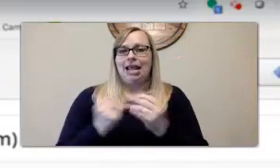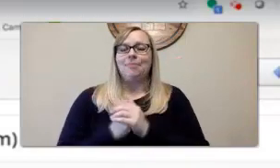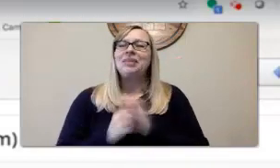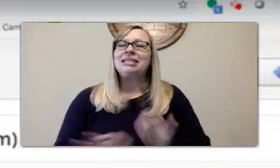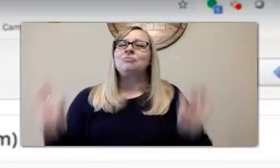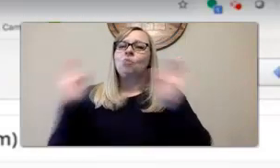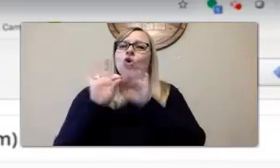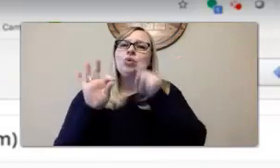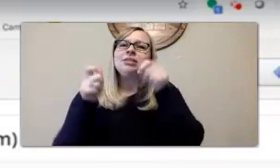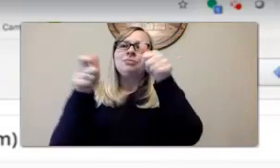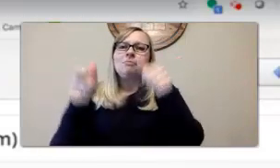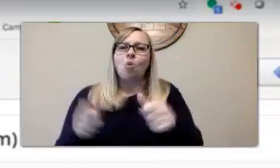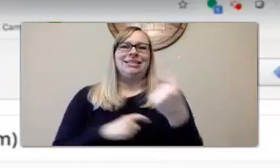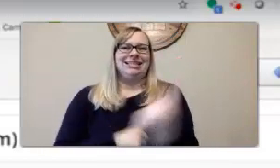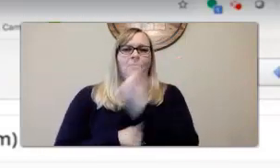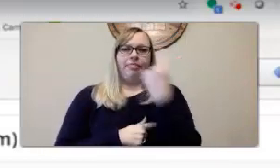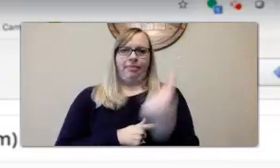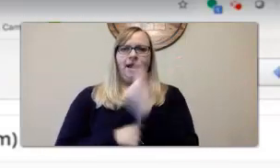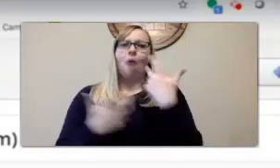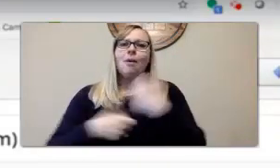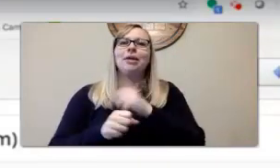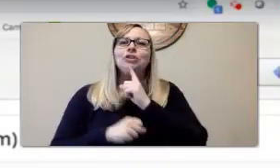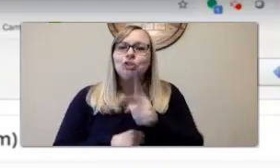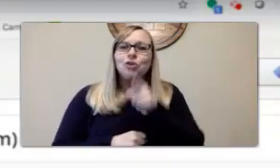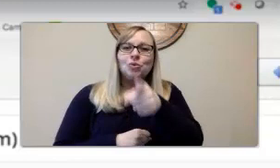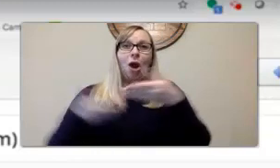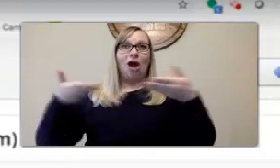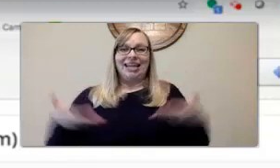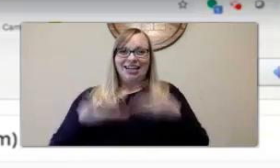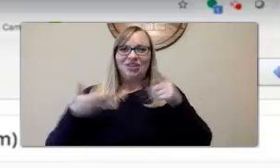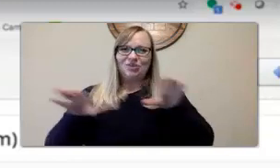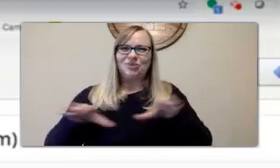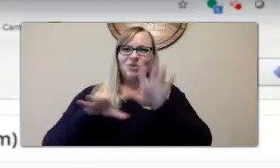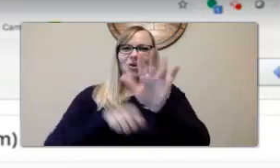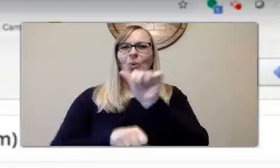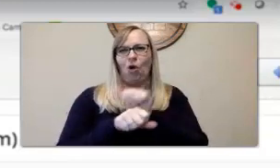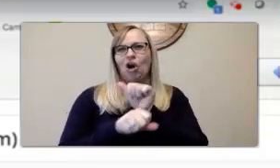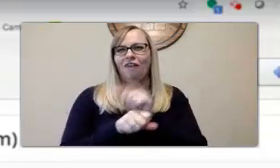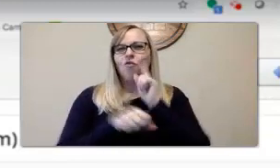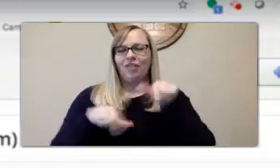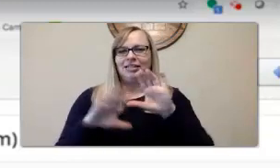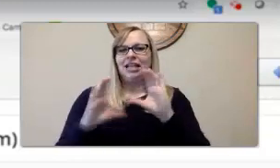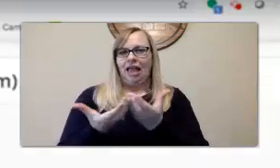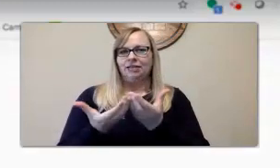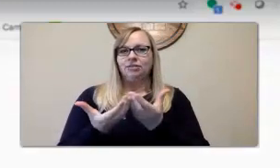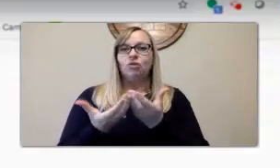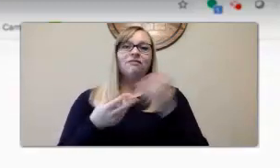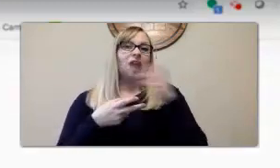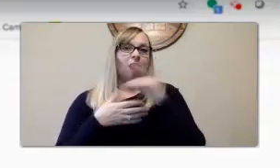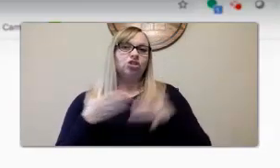post something here so I know you are here and you're checking. It's kind of a way for me to take attendance. You have a couple of